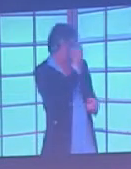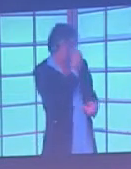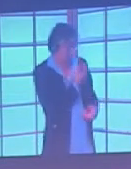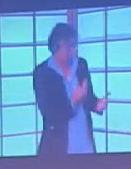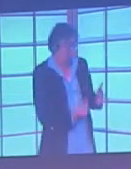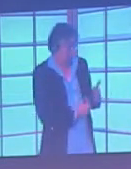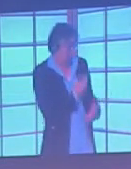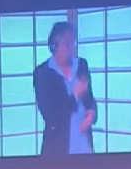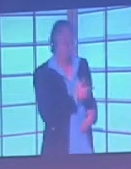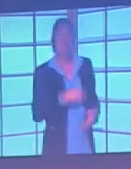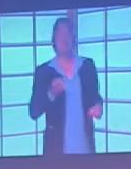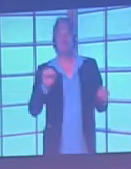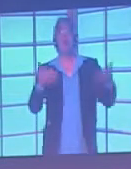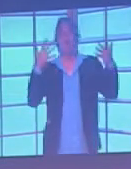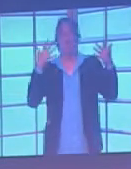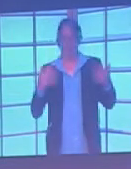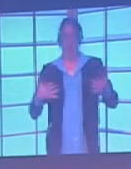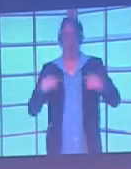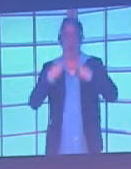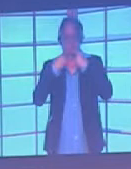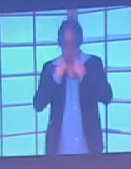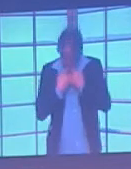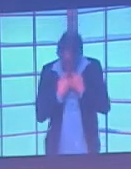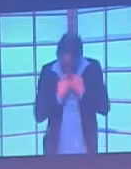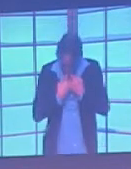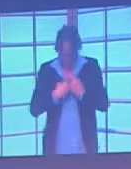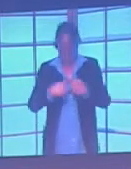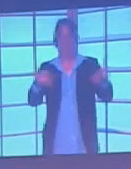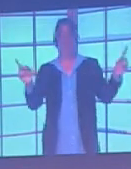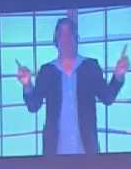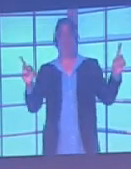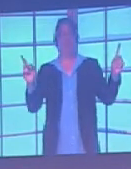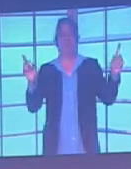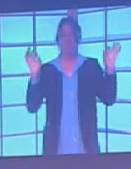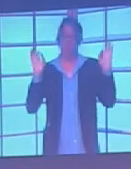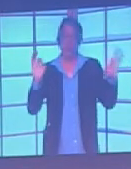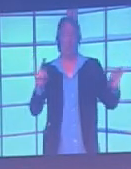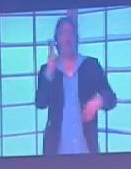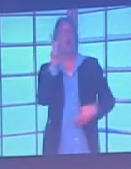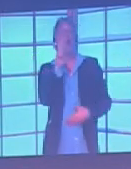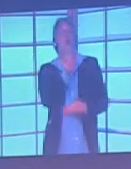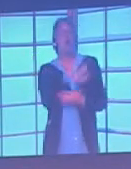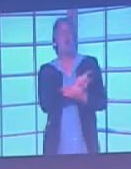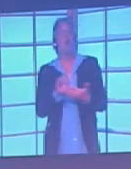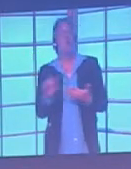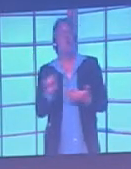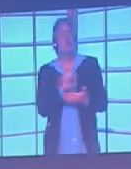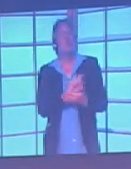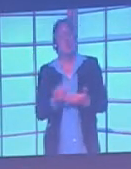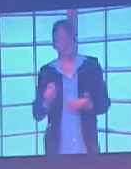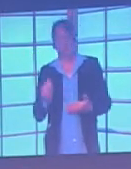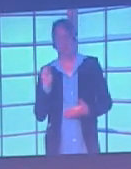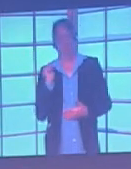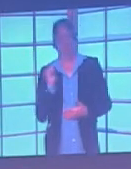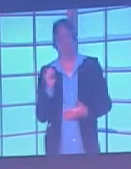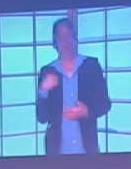it's unofficial now, but 2 weeks ago we had a special conference, a special